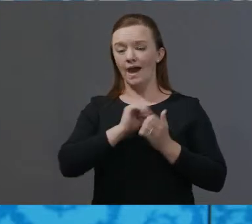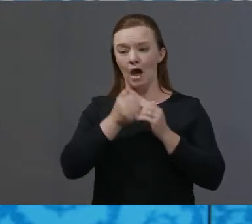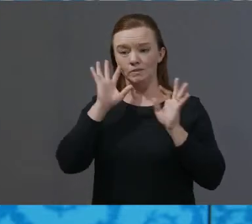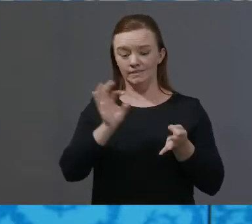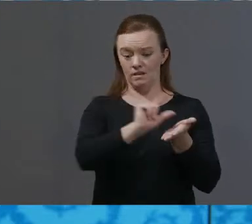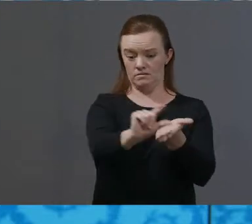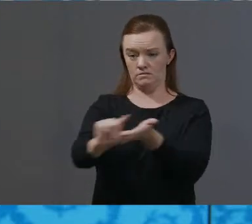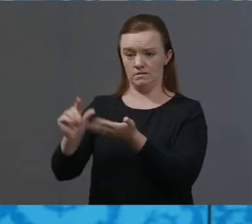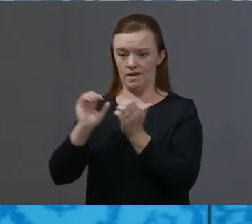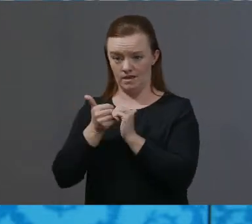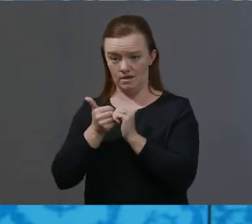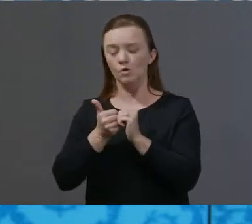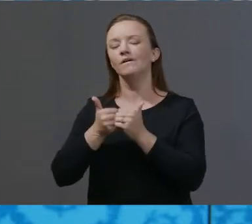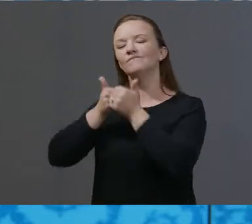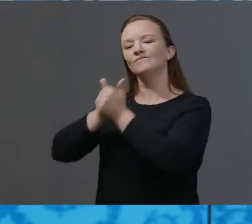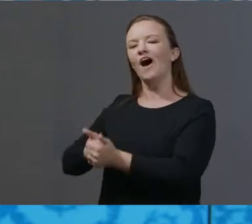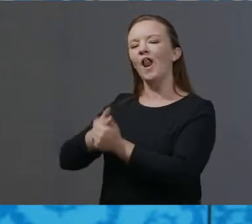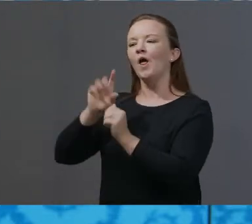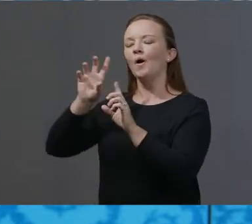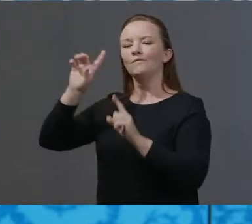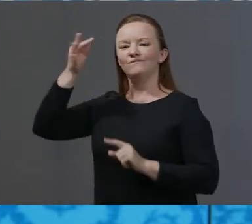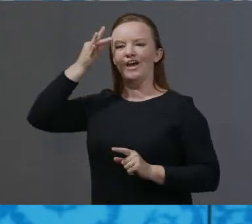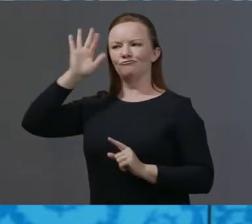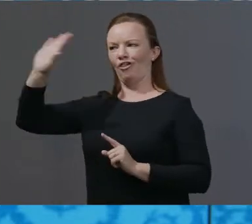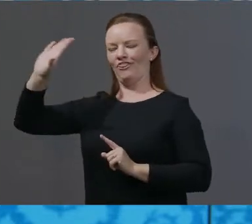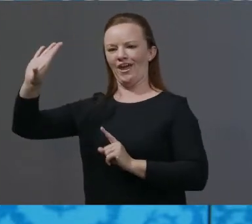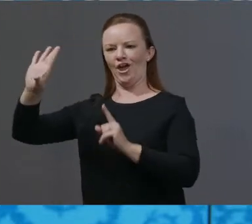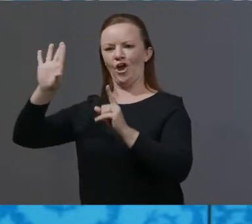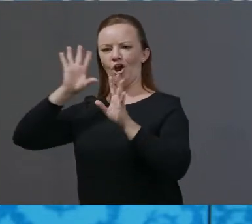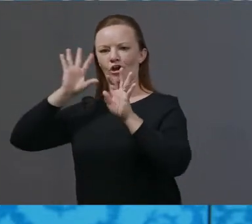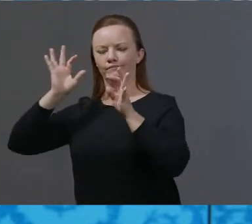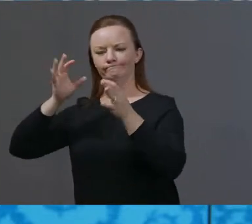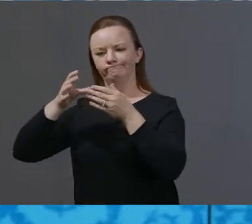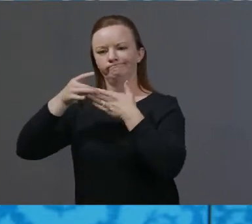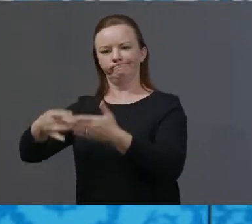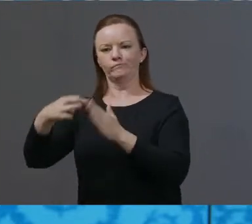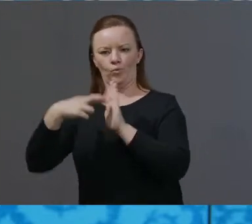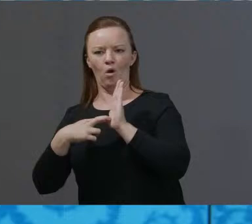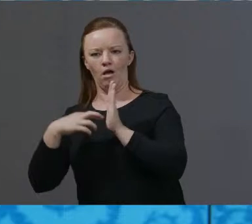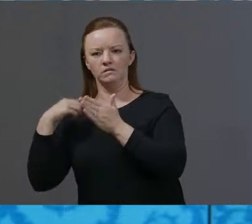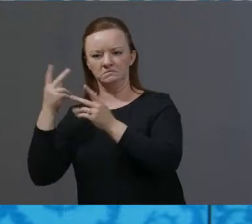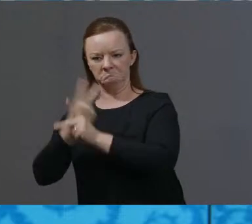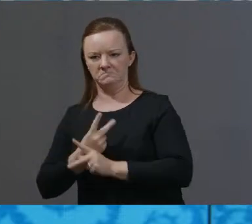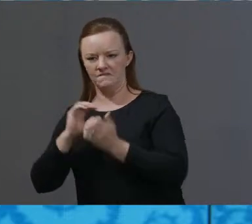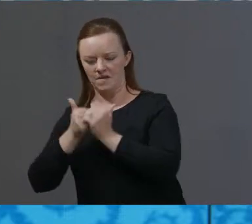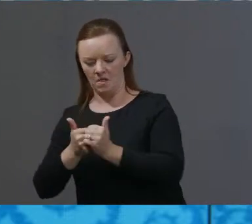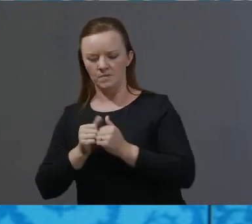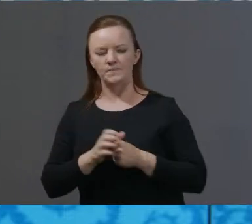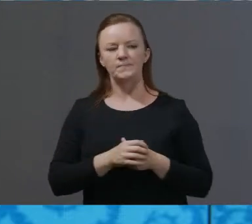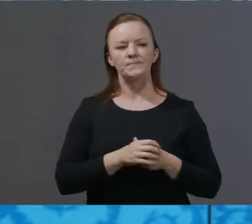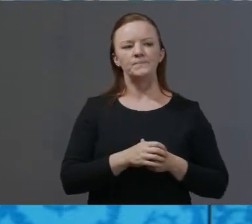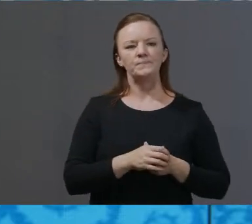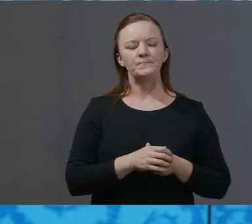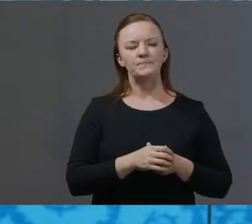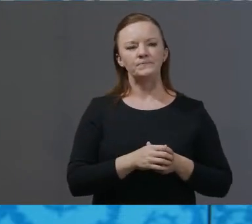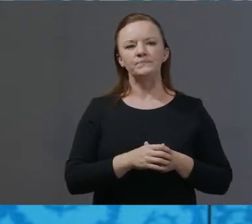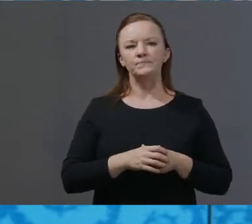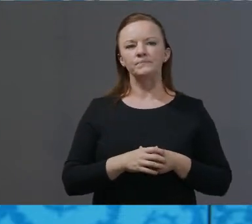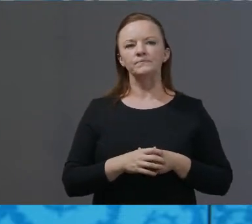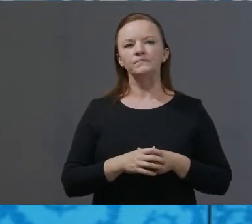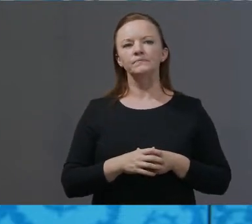additional needs for those dollars, including circling back to what Ryan talked